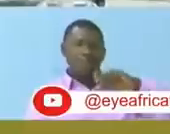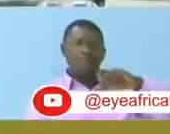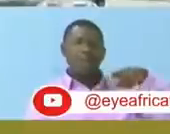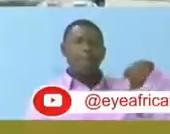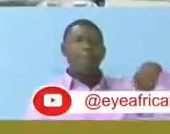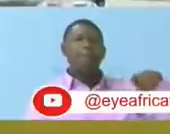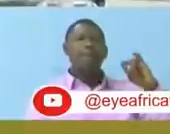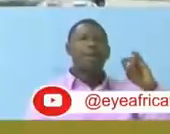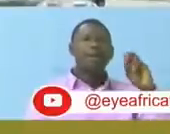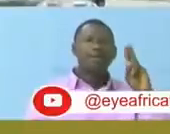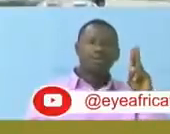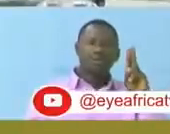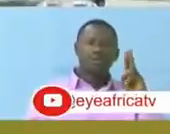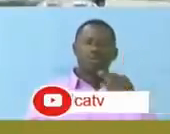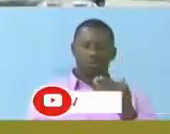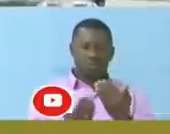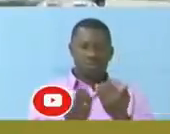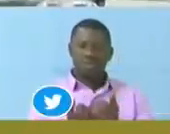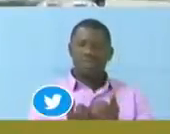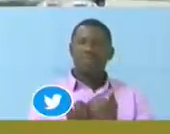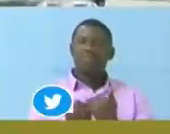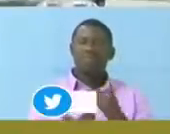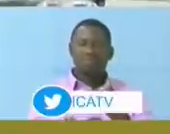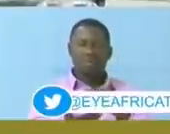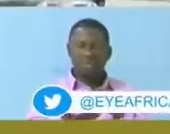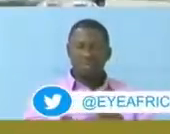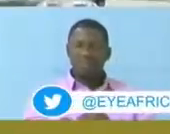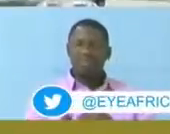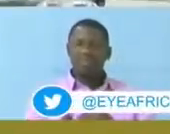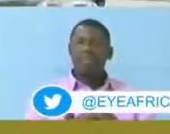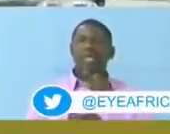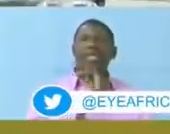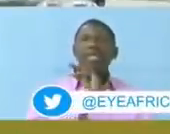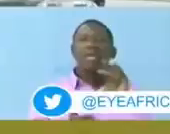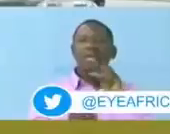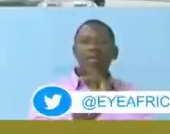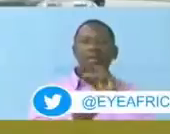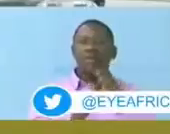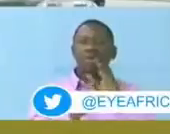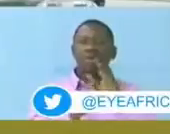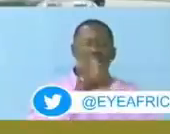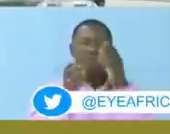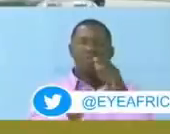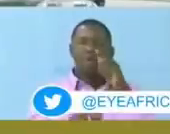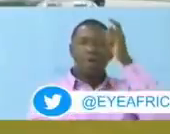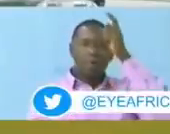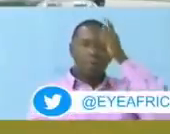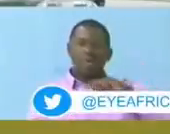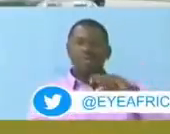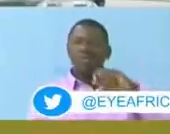provide me with names of officers that are very decent. And I